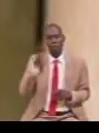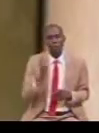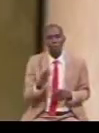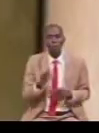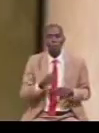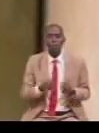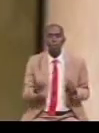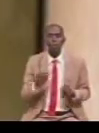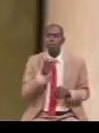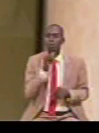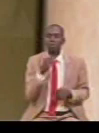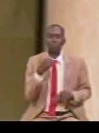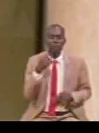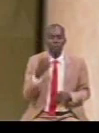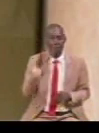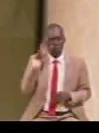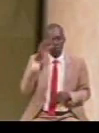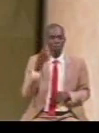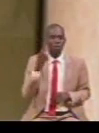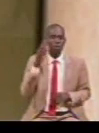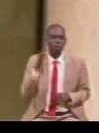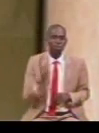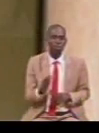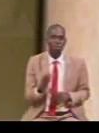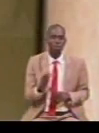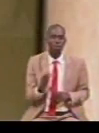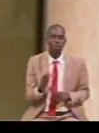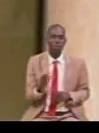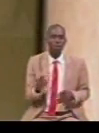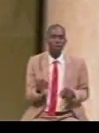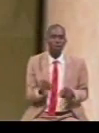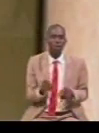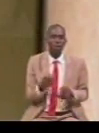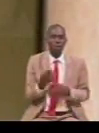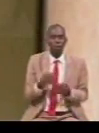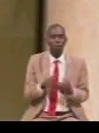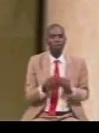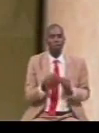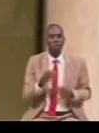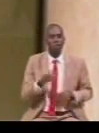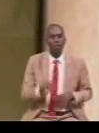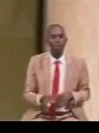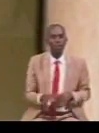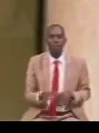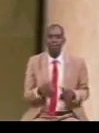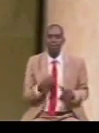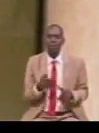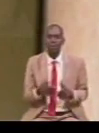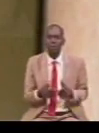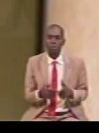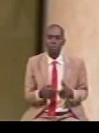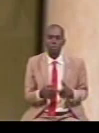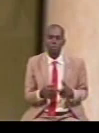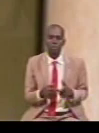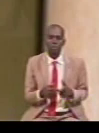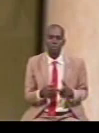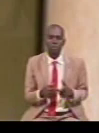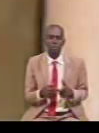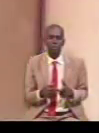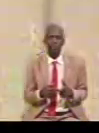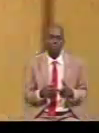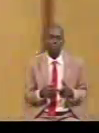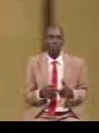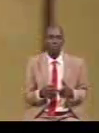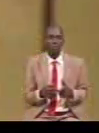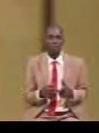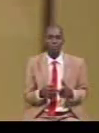Pastor Dr. W.F. KUMUYI what was wrong with my child. But he saw everything and just prayed for